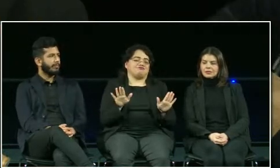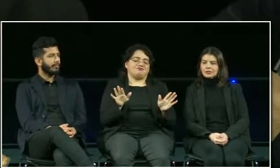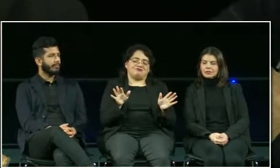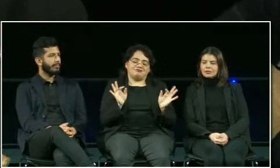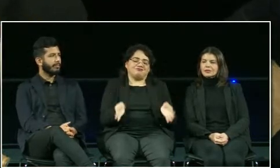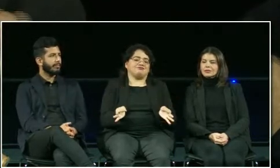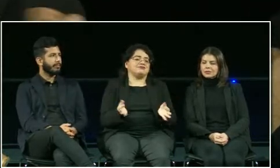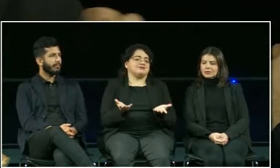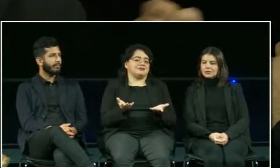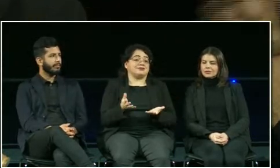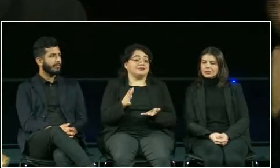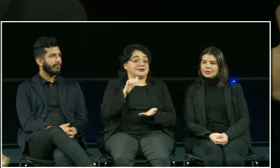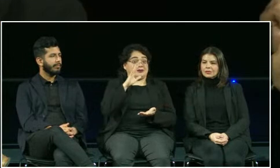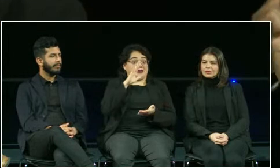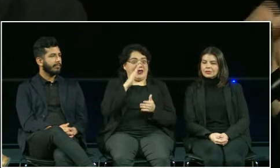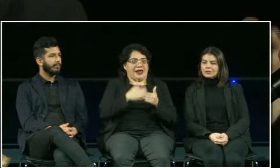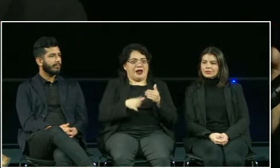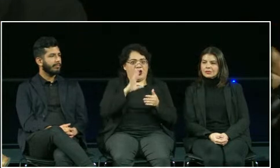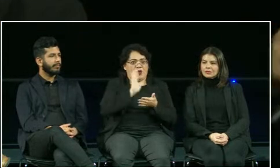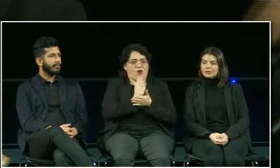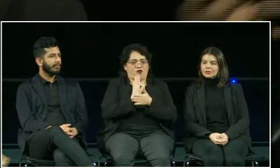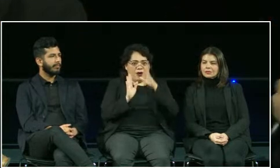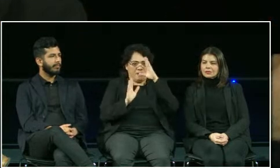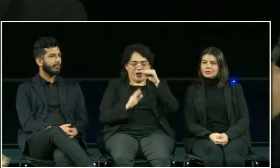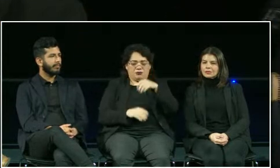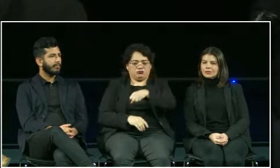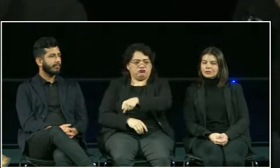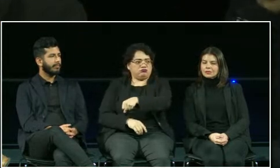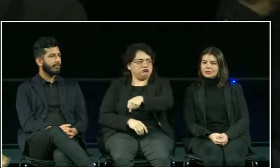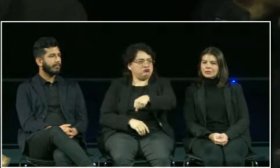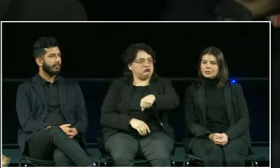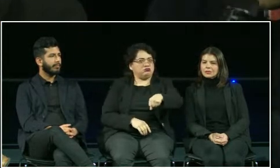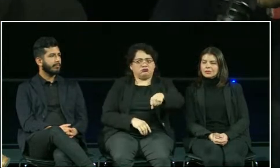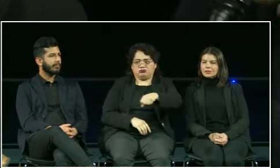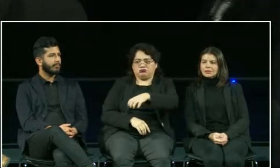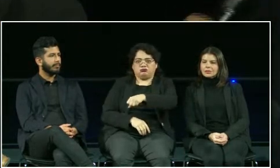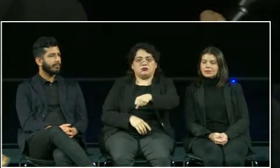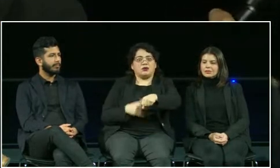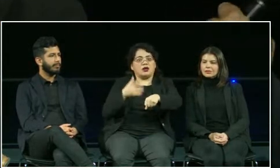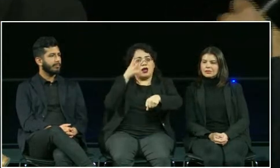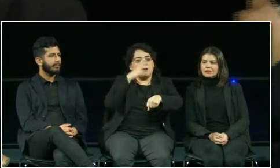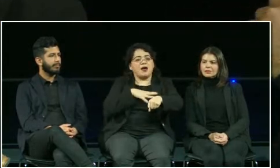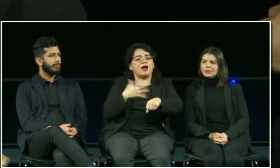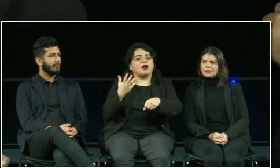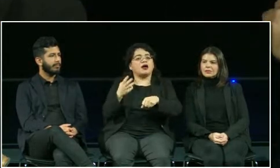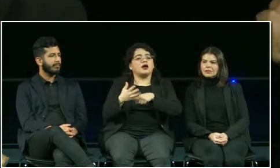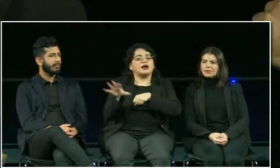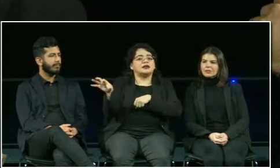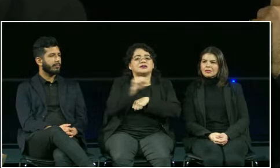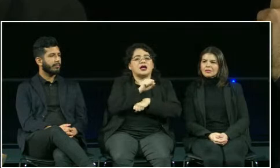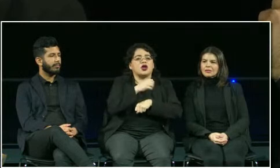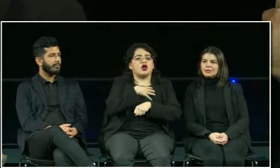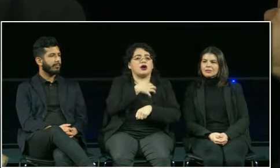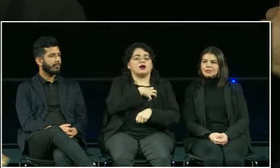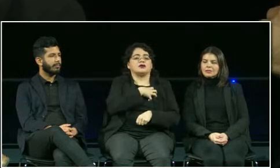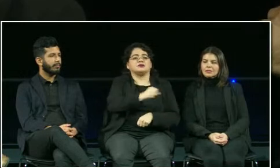when the guy is taking this red suitcase, I wanted to give this feeling that it's her heart being ripped